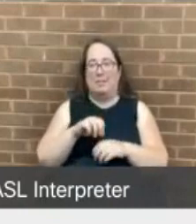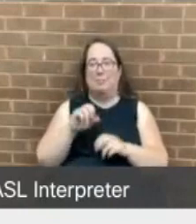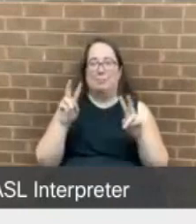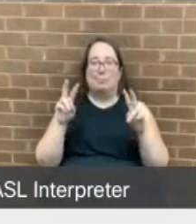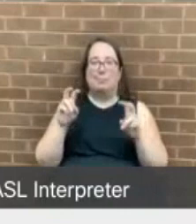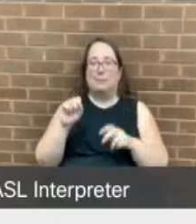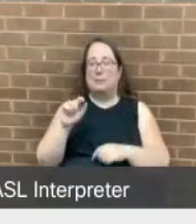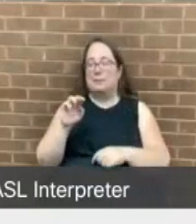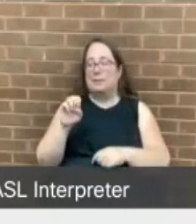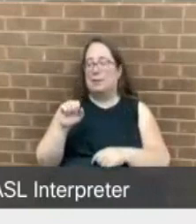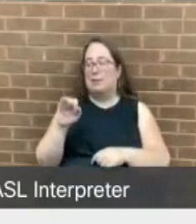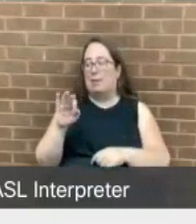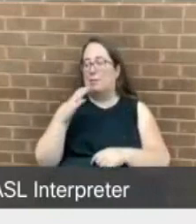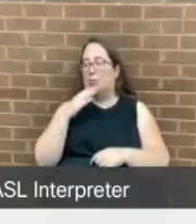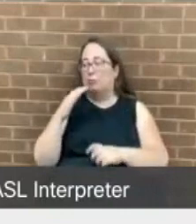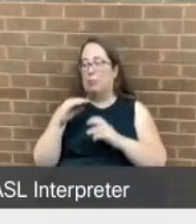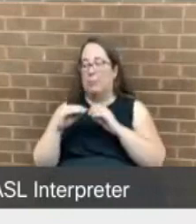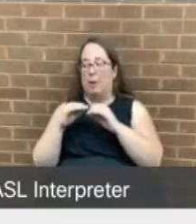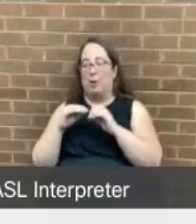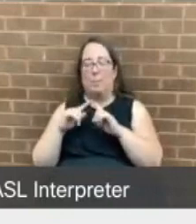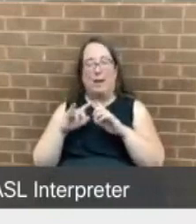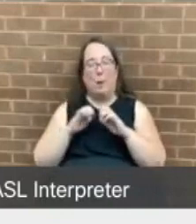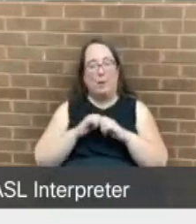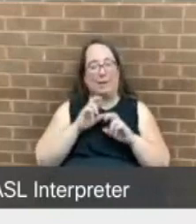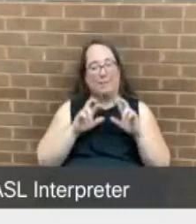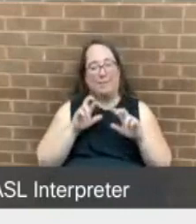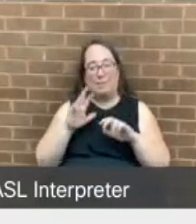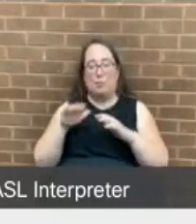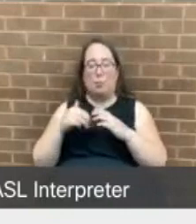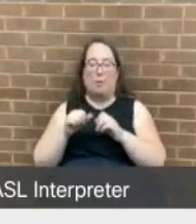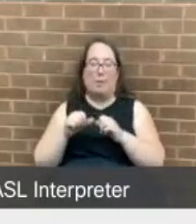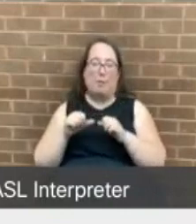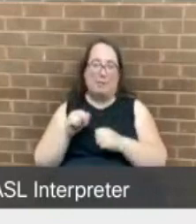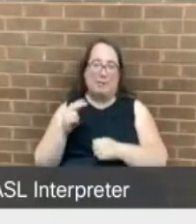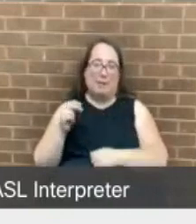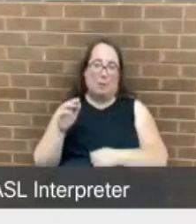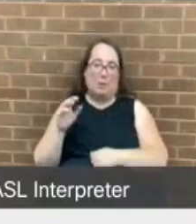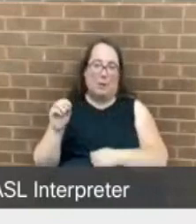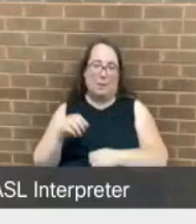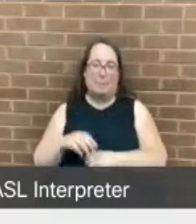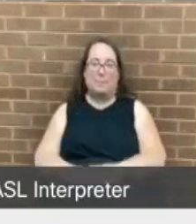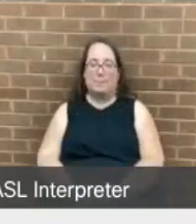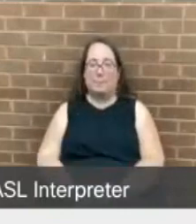two, looking at how we can invest in all parts of the state.